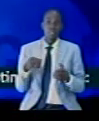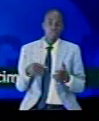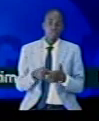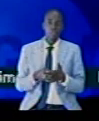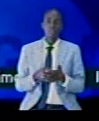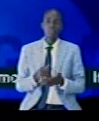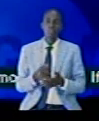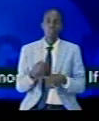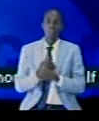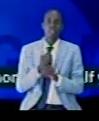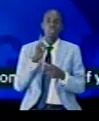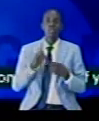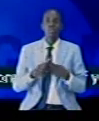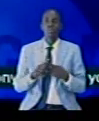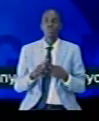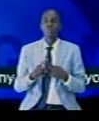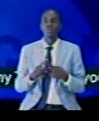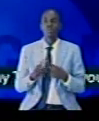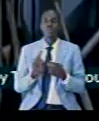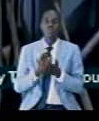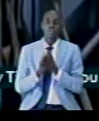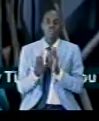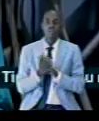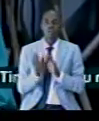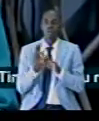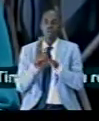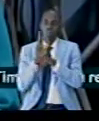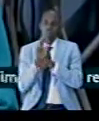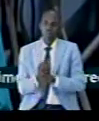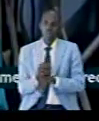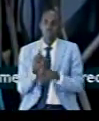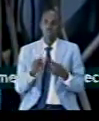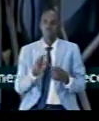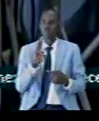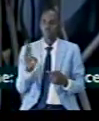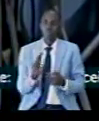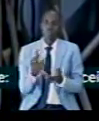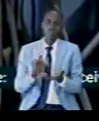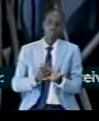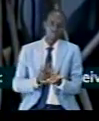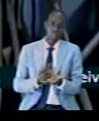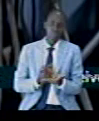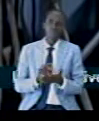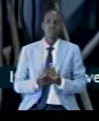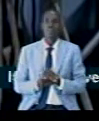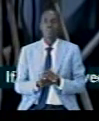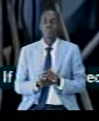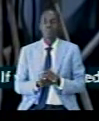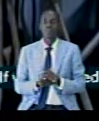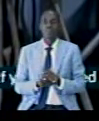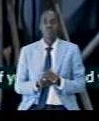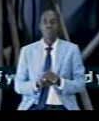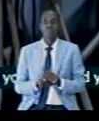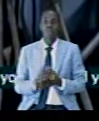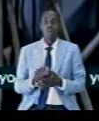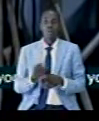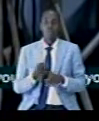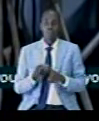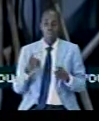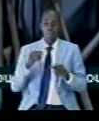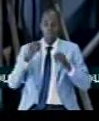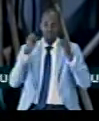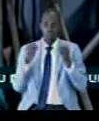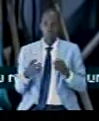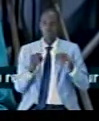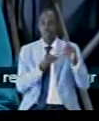medication. We could say something like chronic obstructive pulmonary disease. But the power of the Lord,